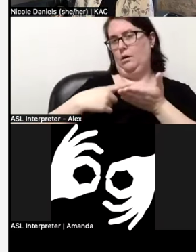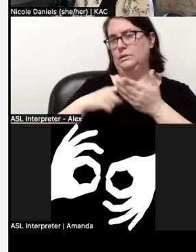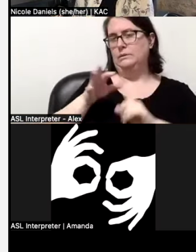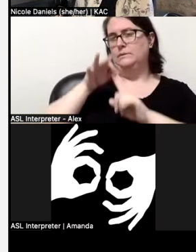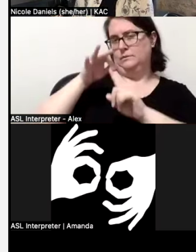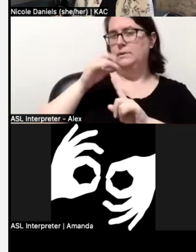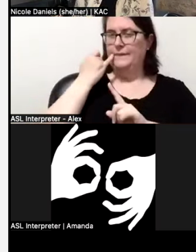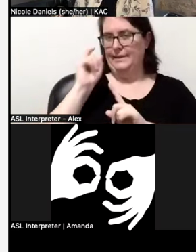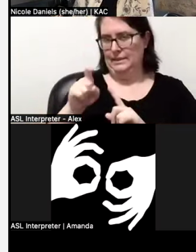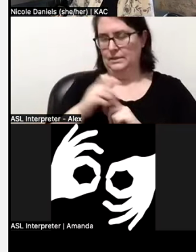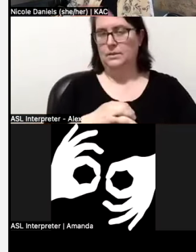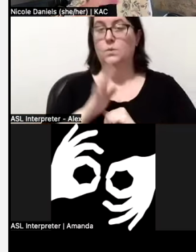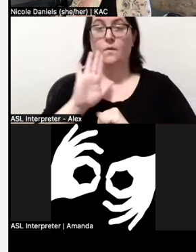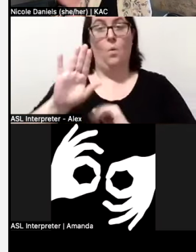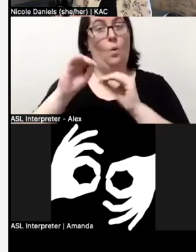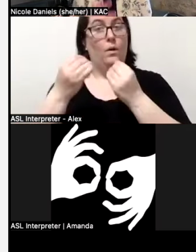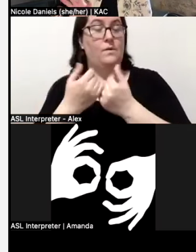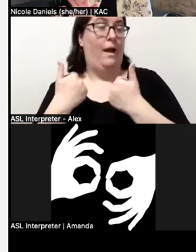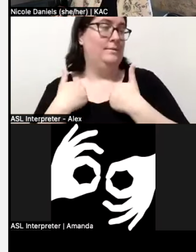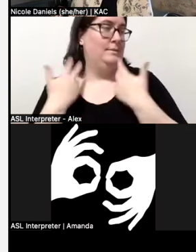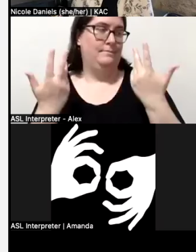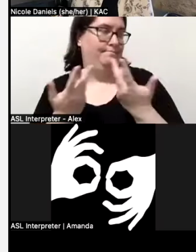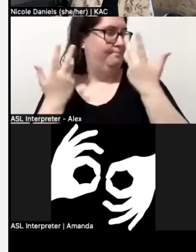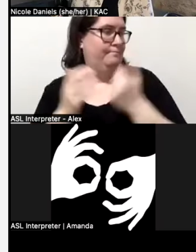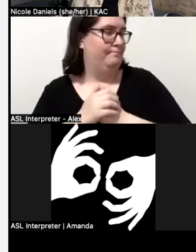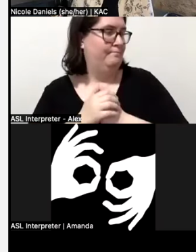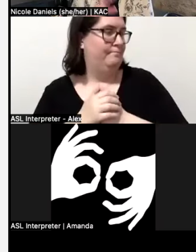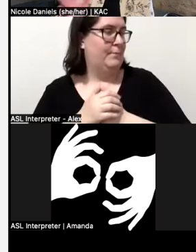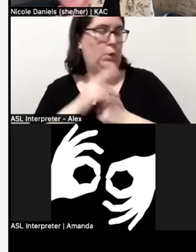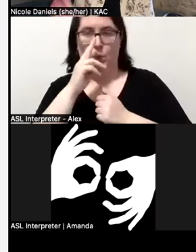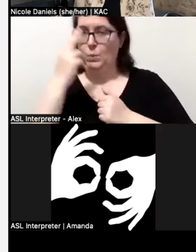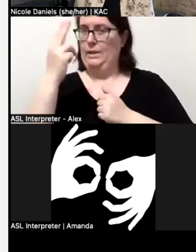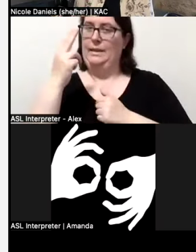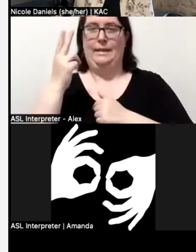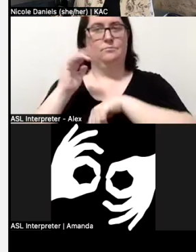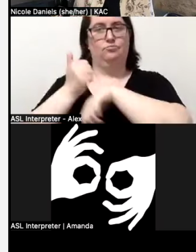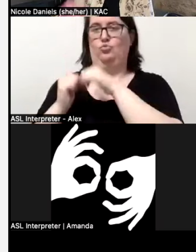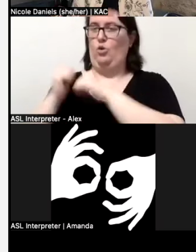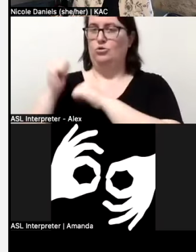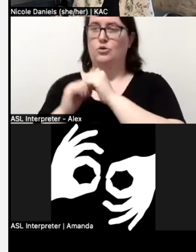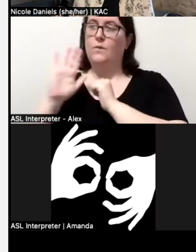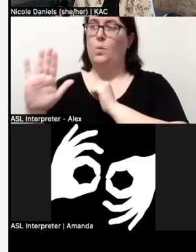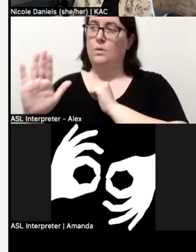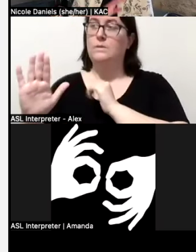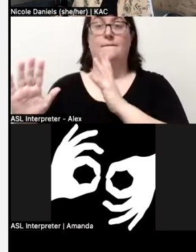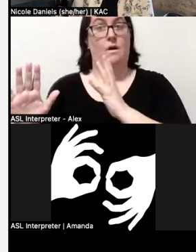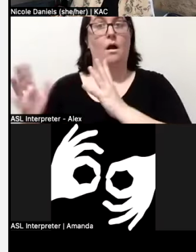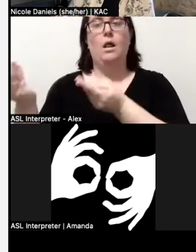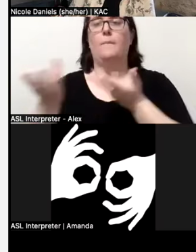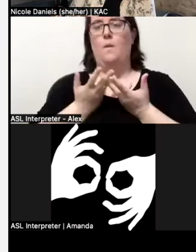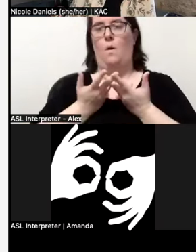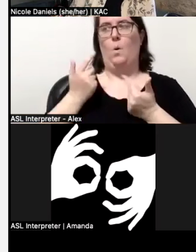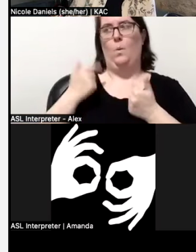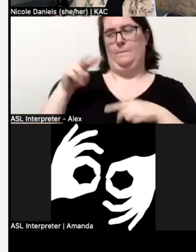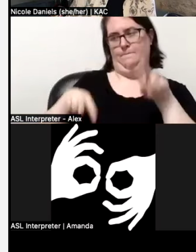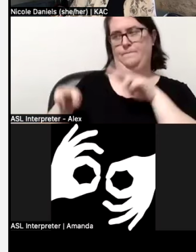your organization has a different makeup and you fall under that category, please reach out to us and we can assess